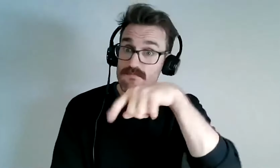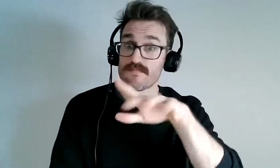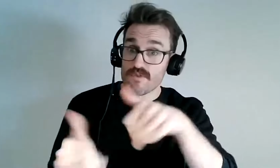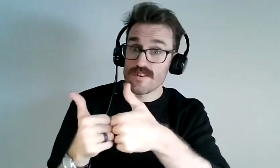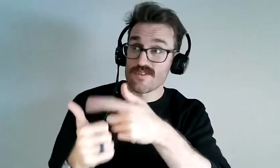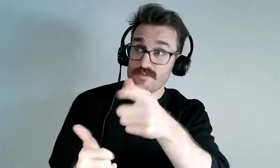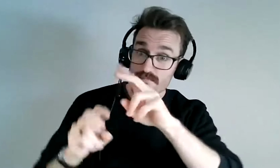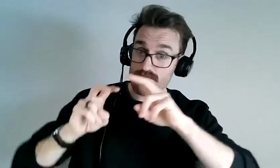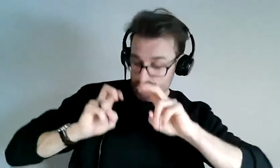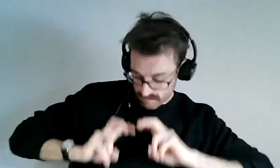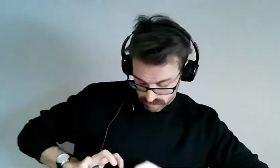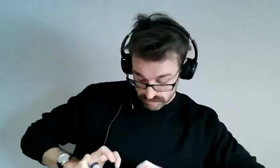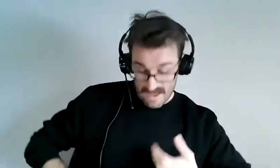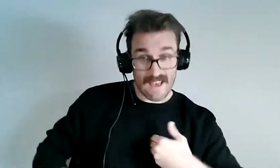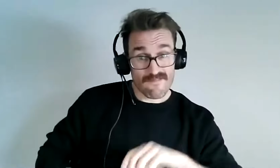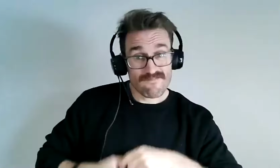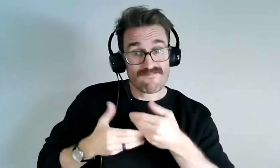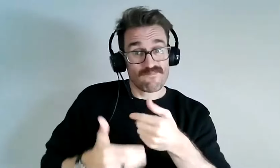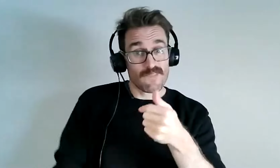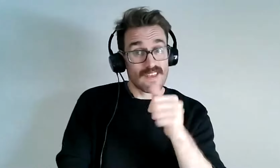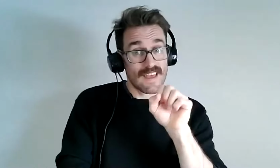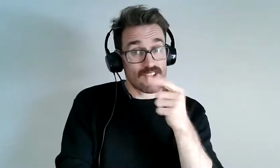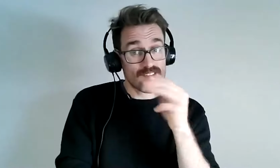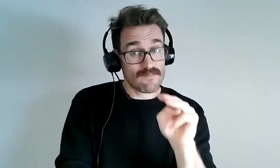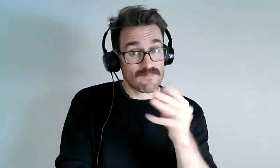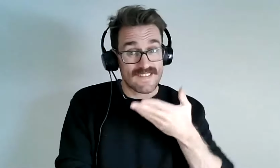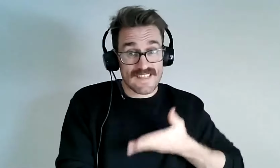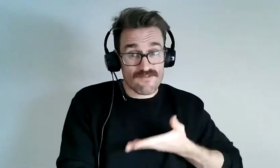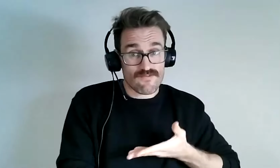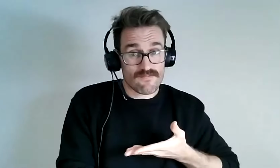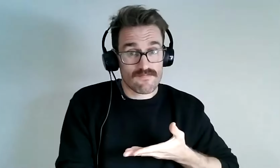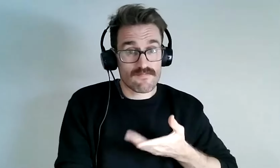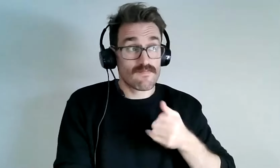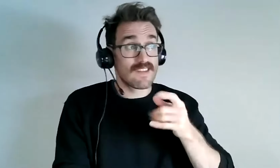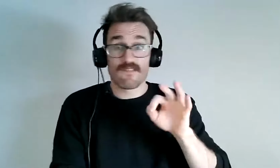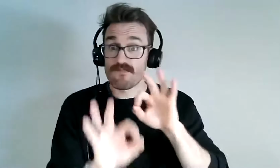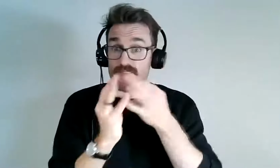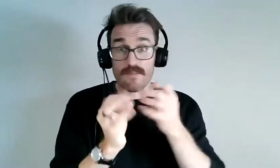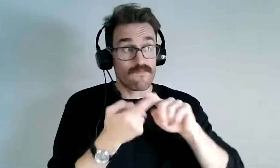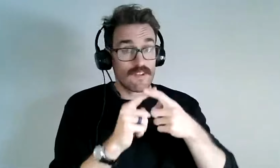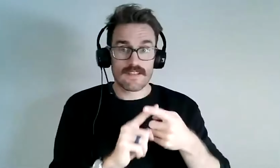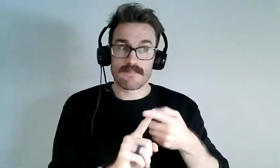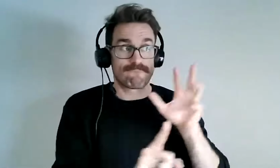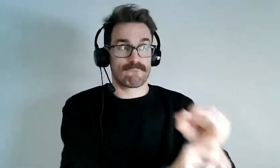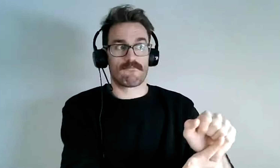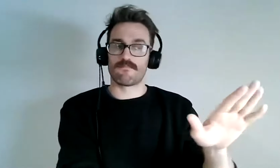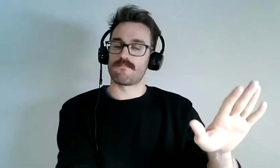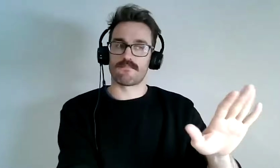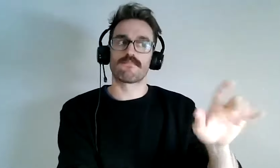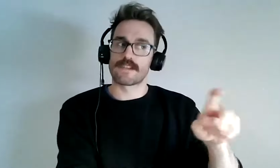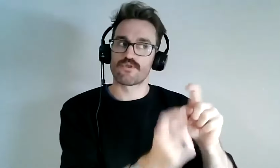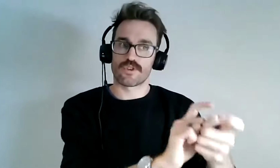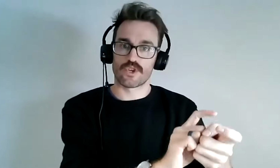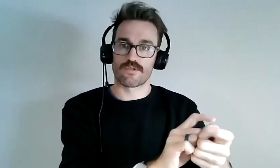within themselves and then in their family and their friends, and to catch them and check them and have them change. The 3 C's